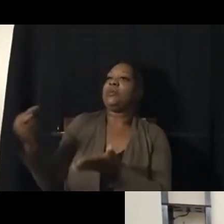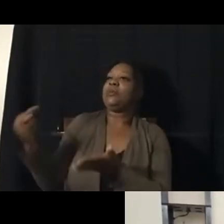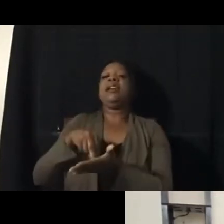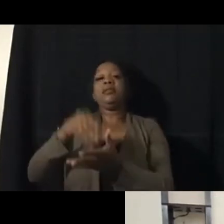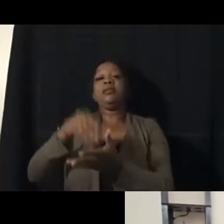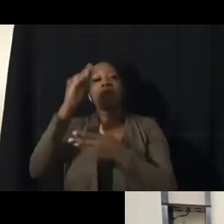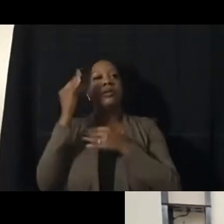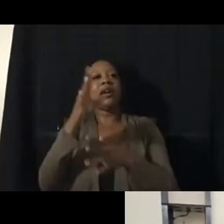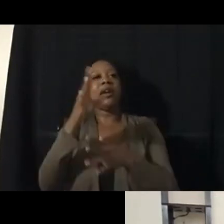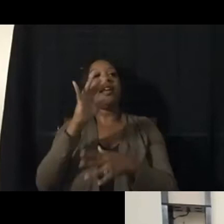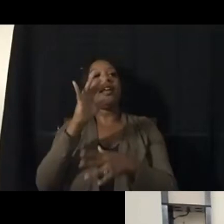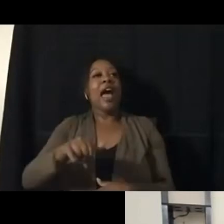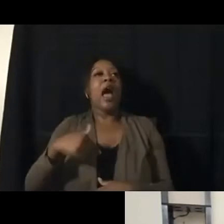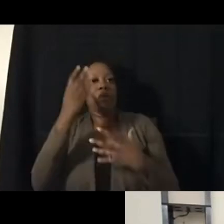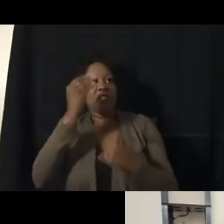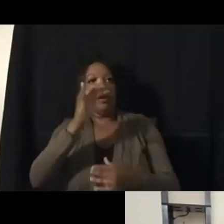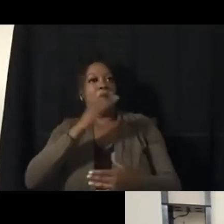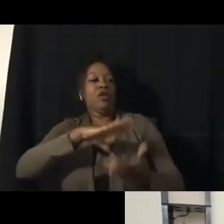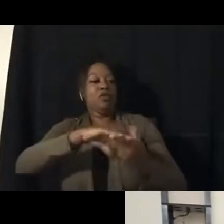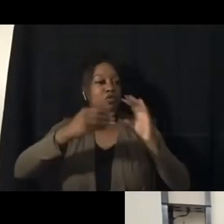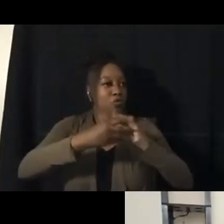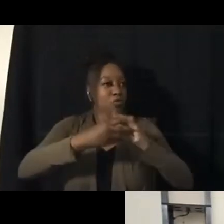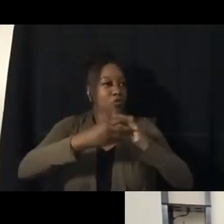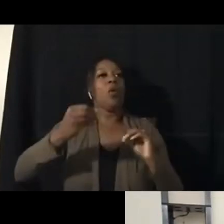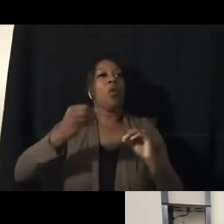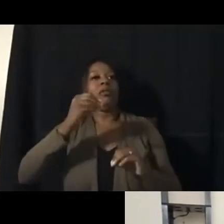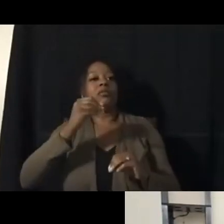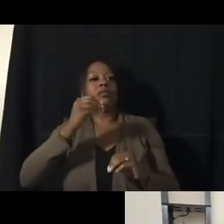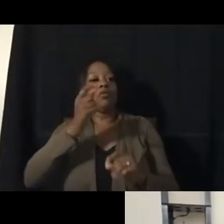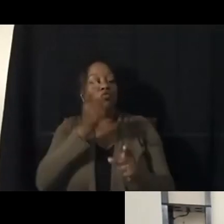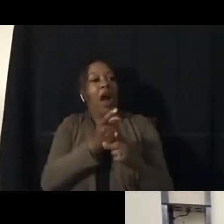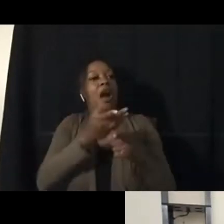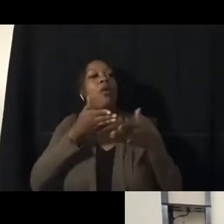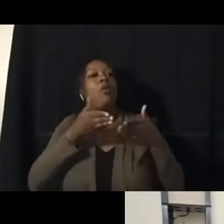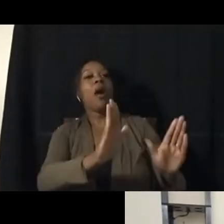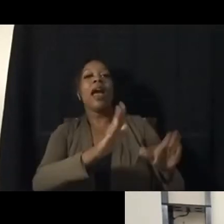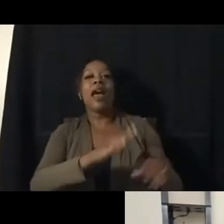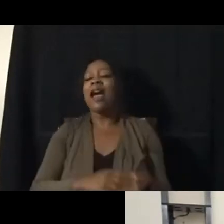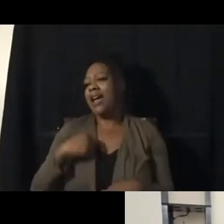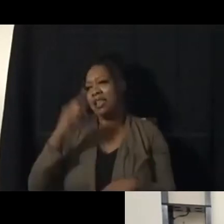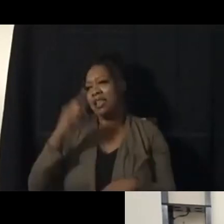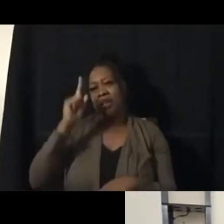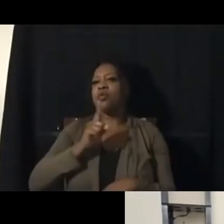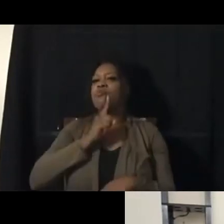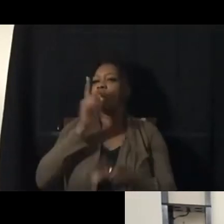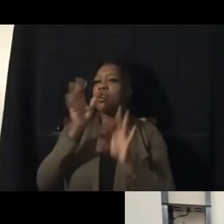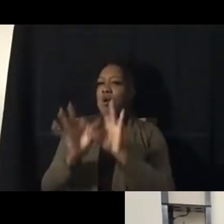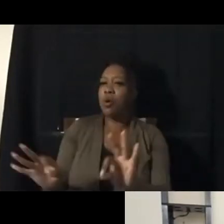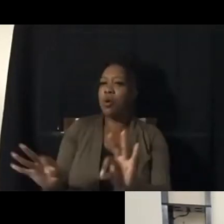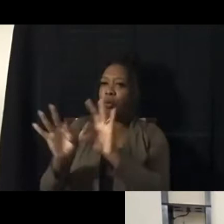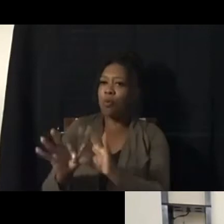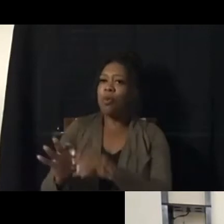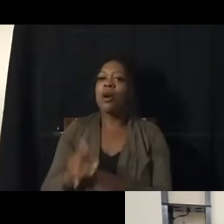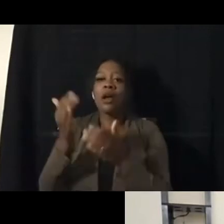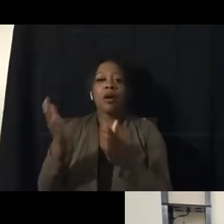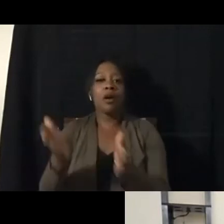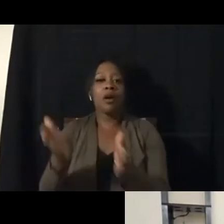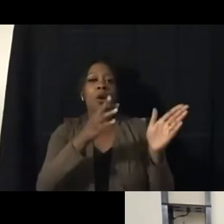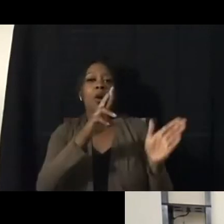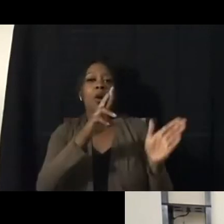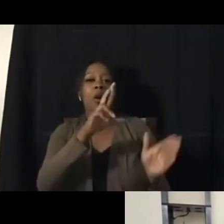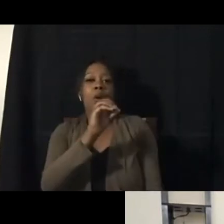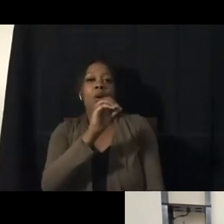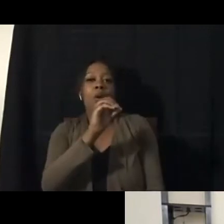tell, and this is the way it should be told. And I think that is so important. So back to you, Ramy, a quick question that I